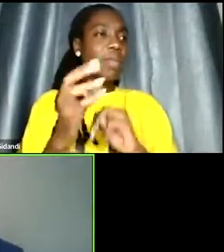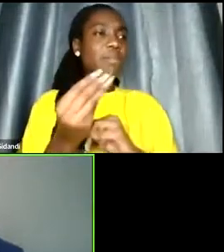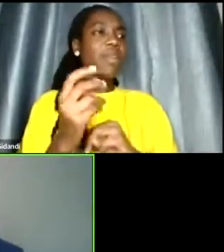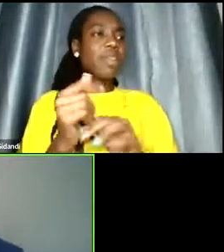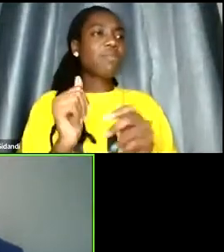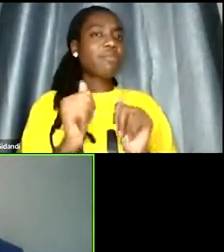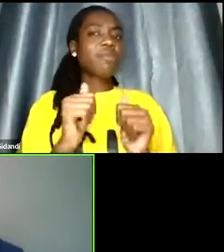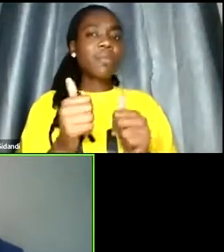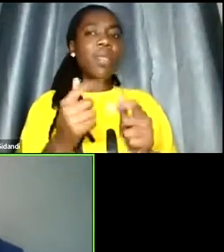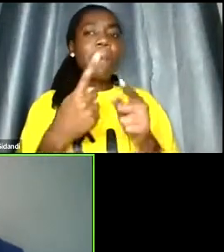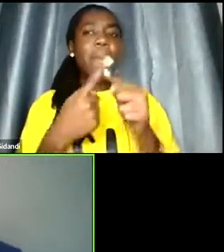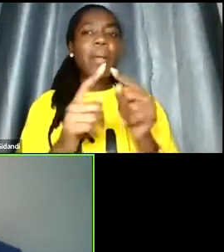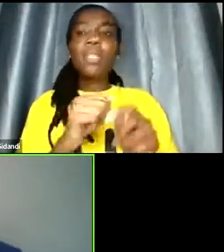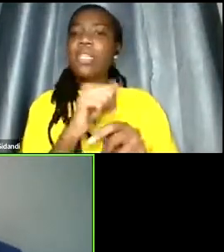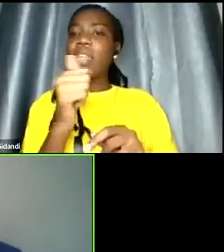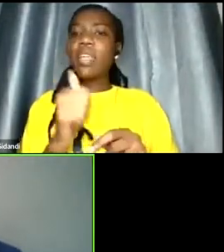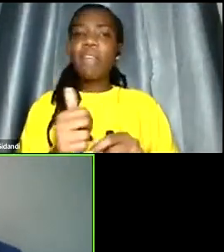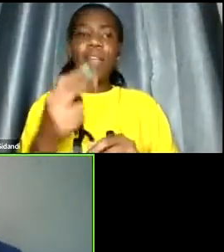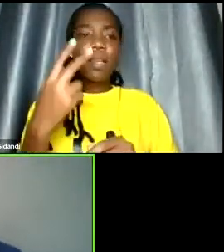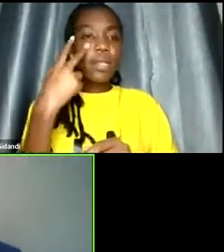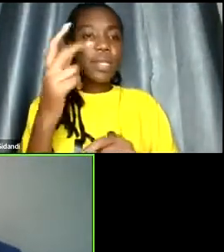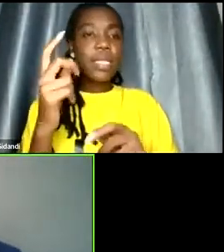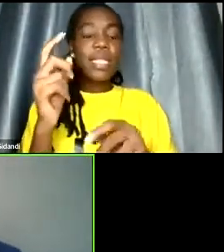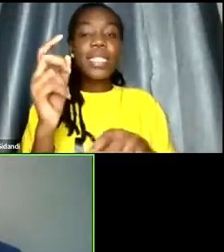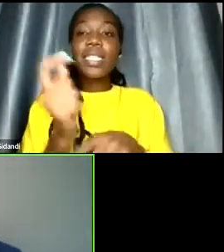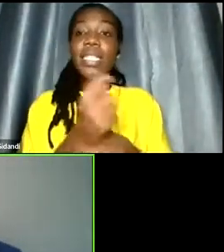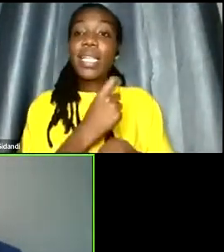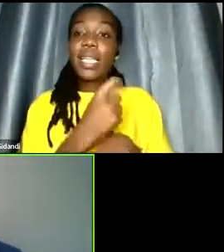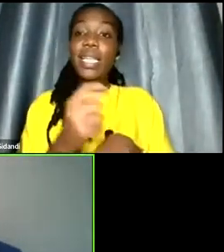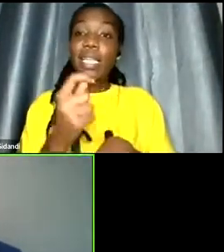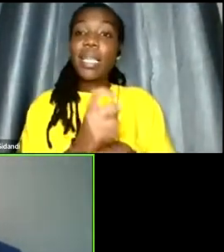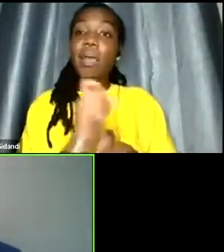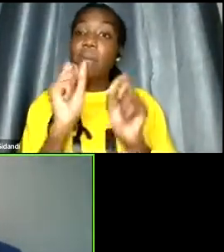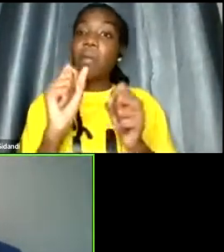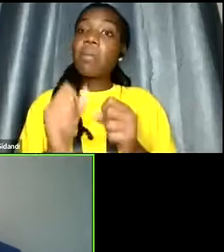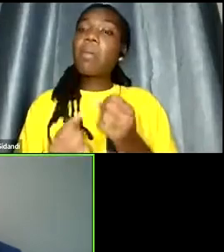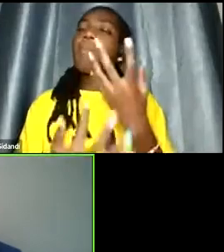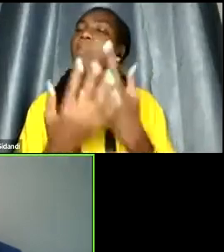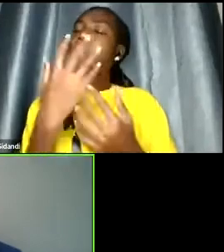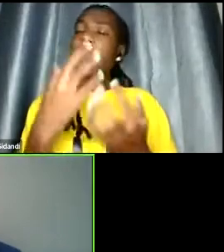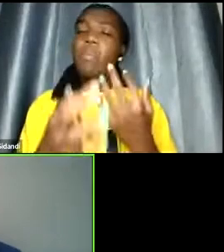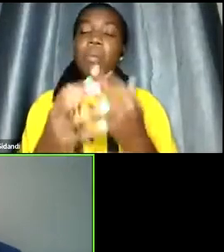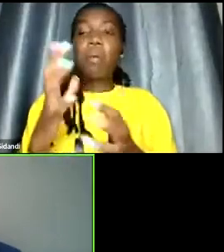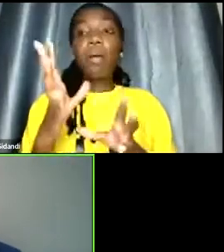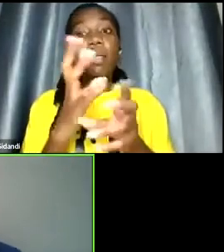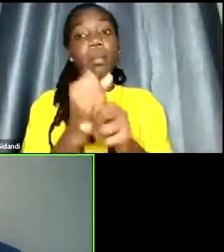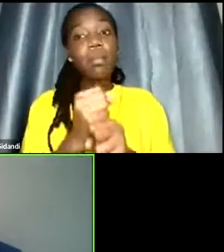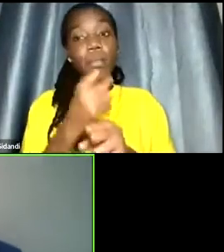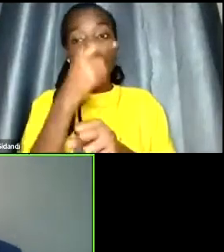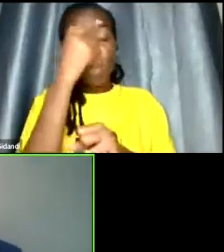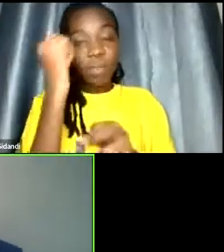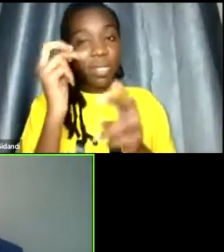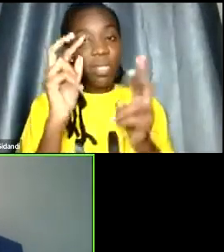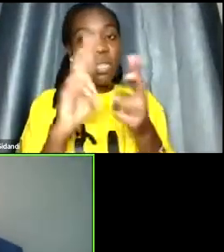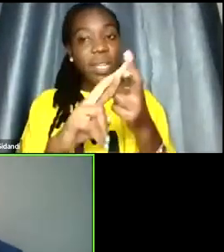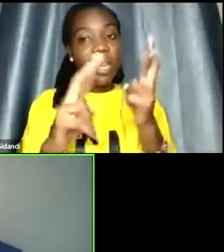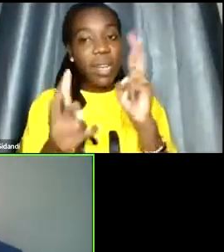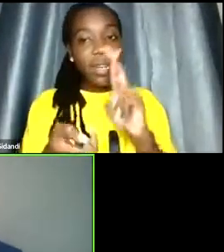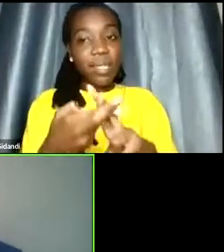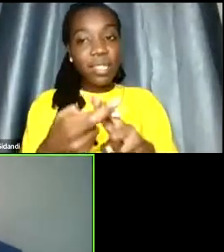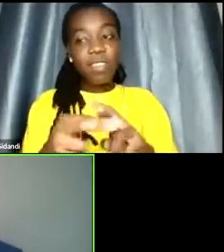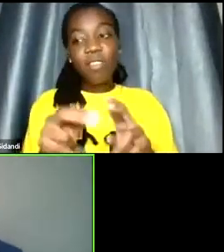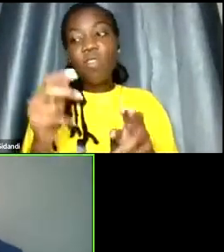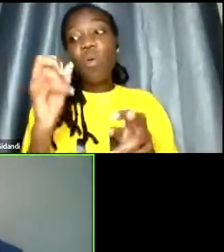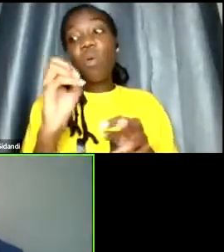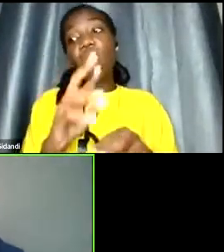they've never seen a day of accounting training in school. They will crash and burn your organization. just because they're your relative or sibling or whatever the case might